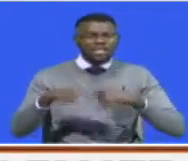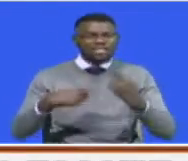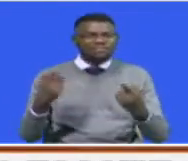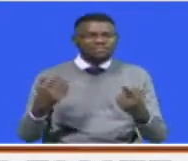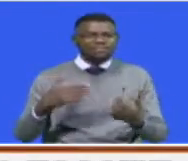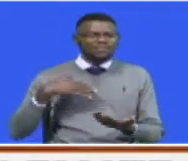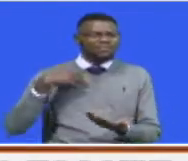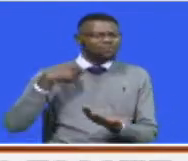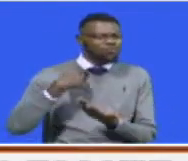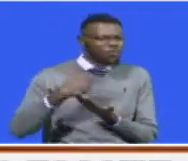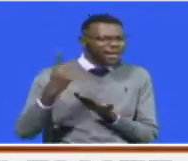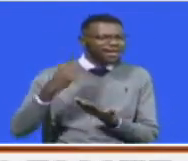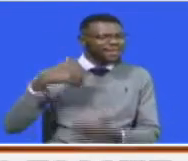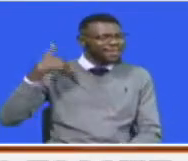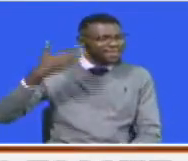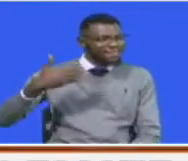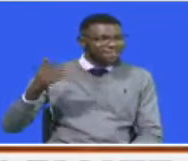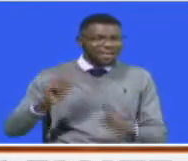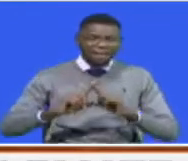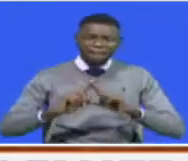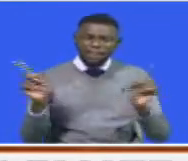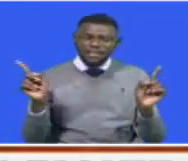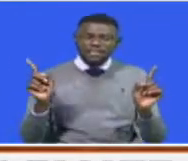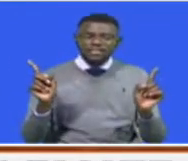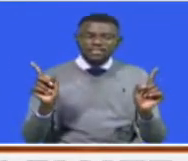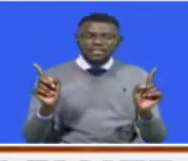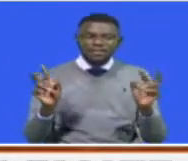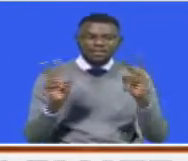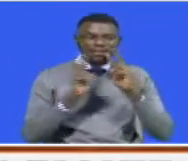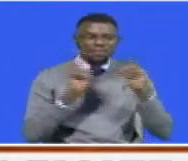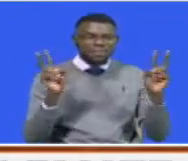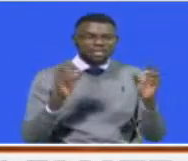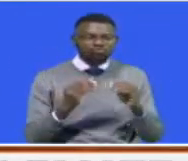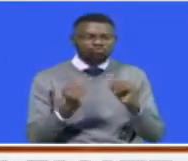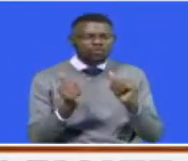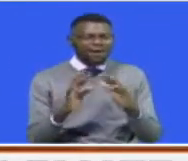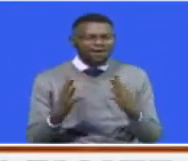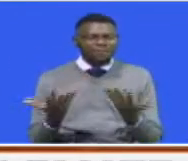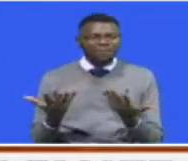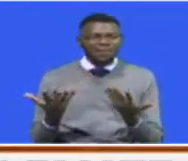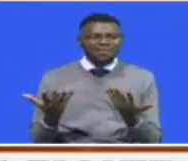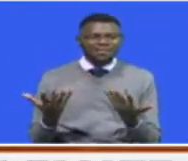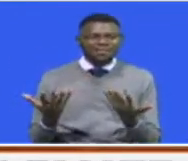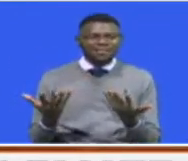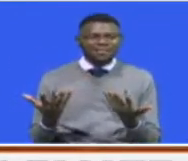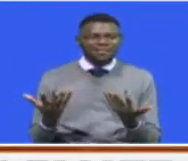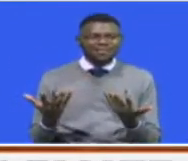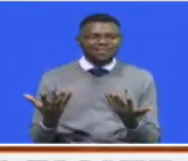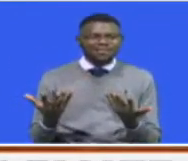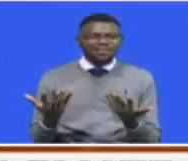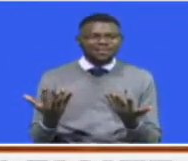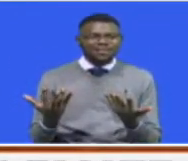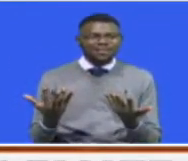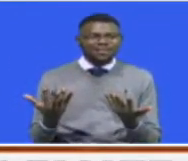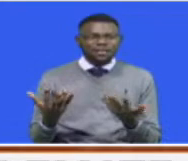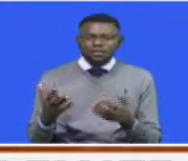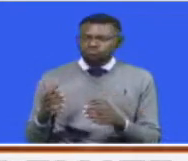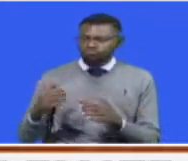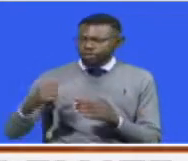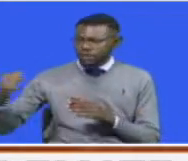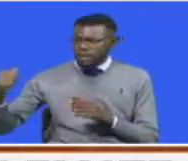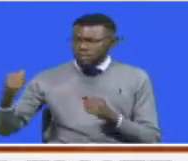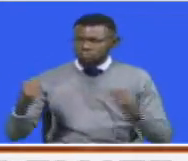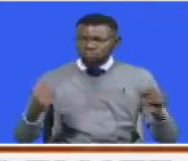every week. But what will bring sanity and an end to the difference between the two